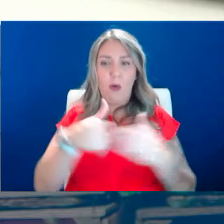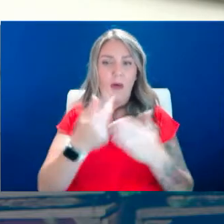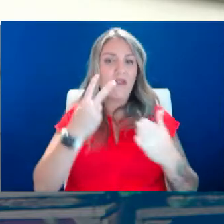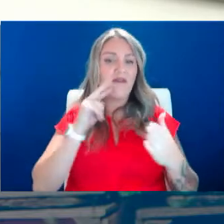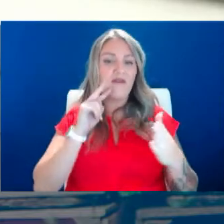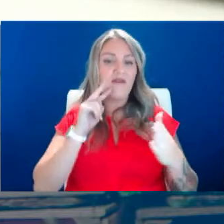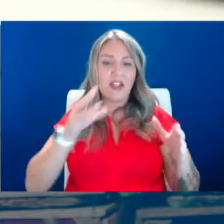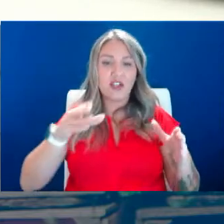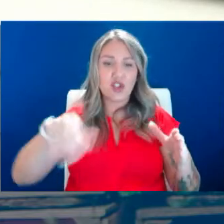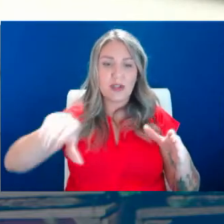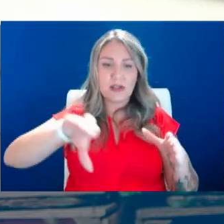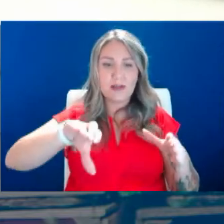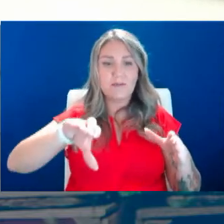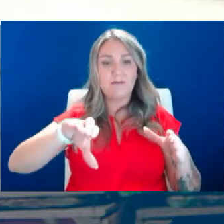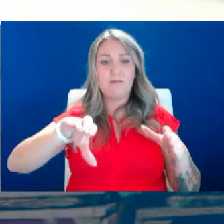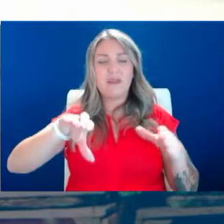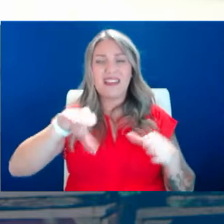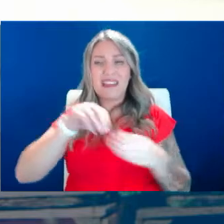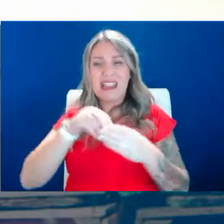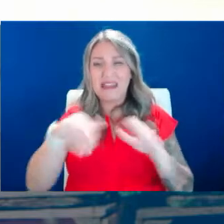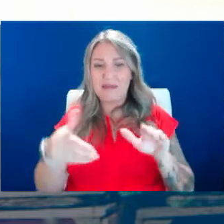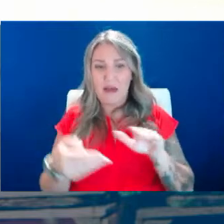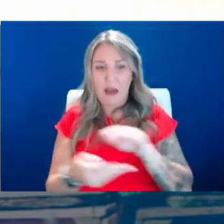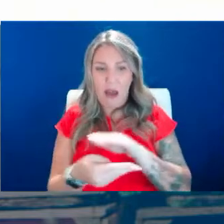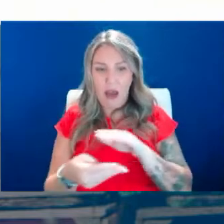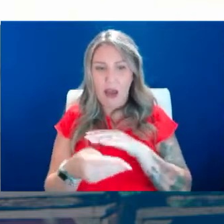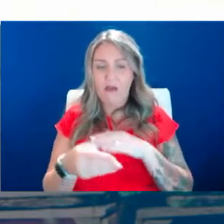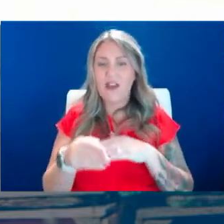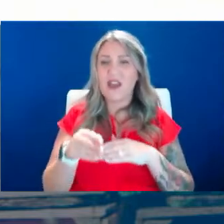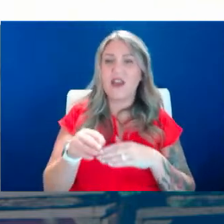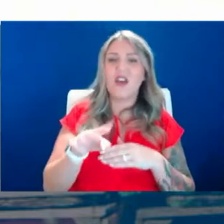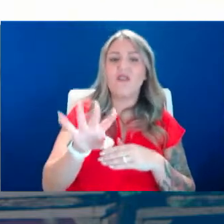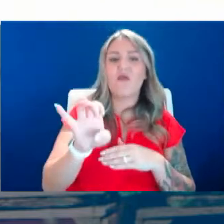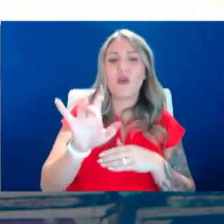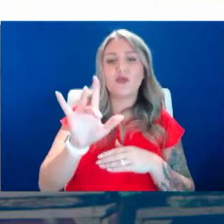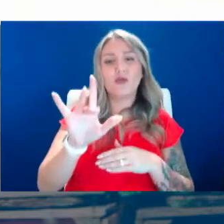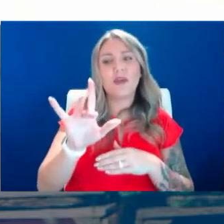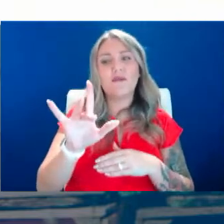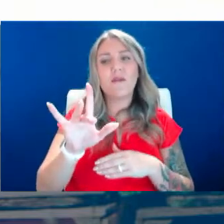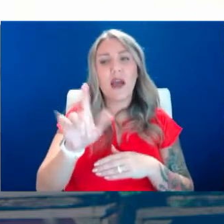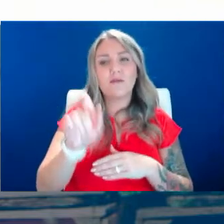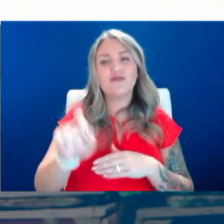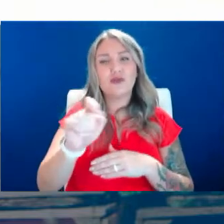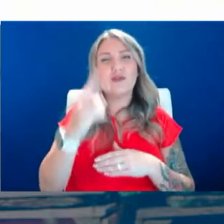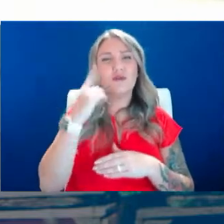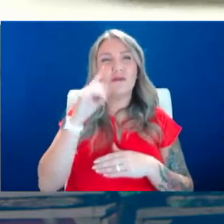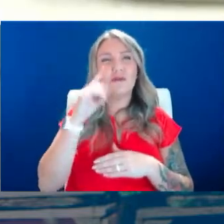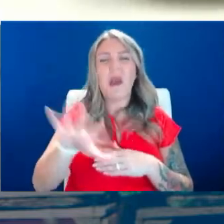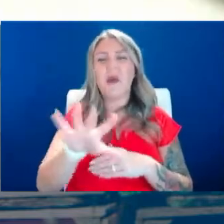Now your veggies, you're going to put them in the oven, 425 degrees for about 20 minutes.